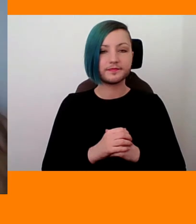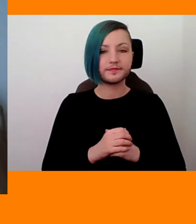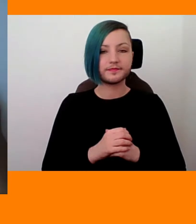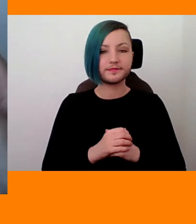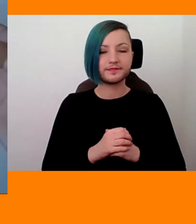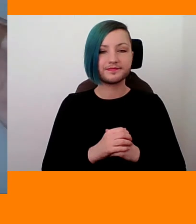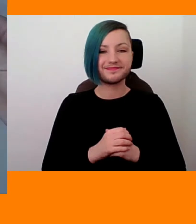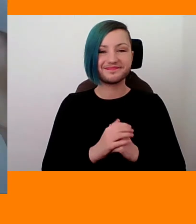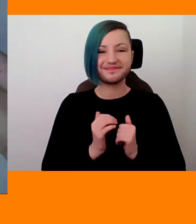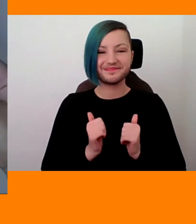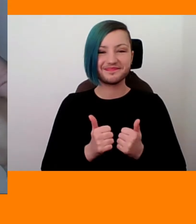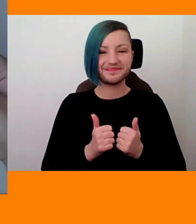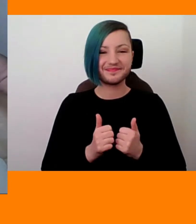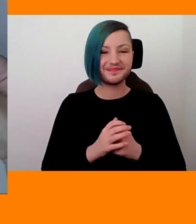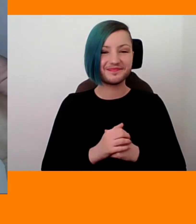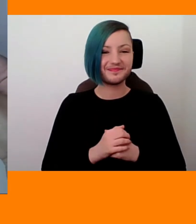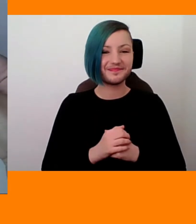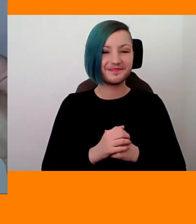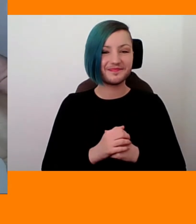Okay.